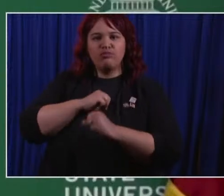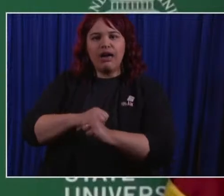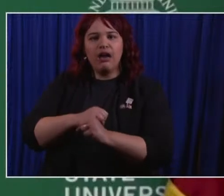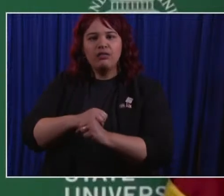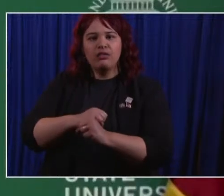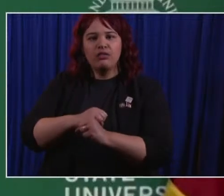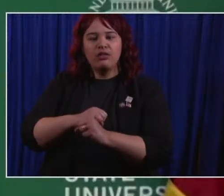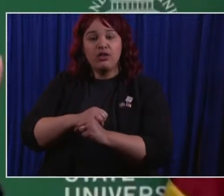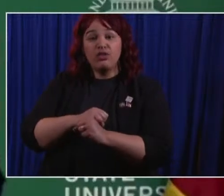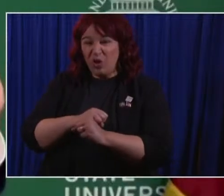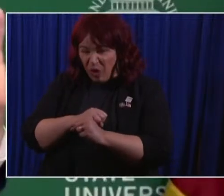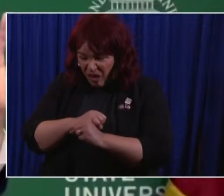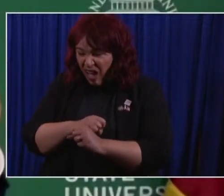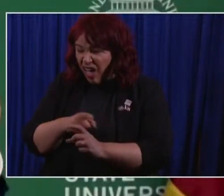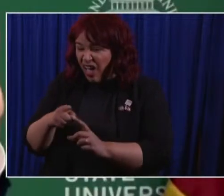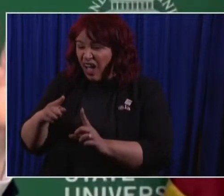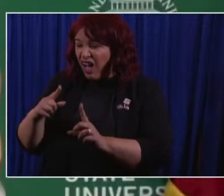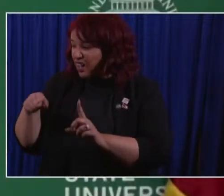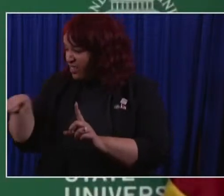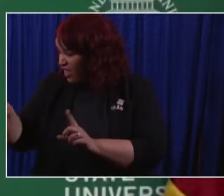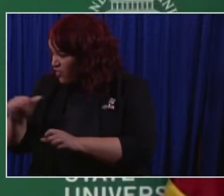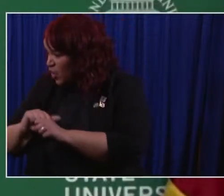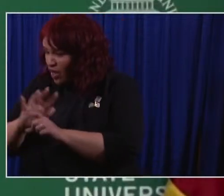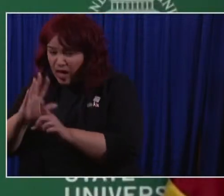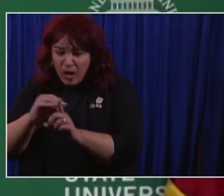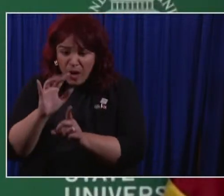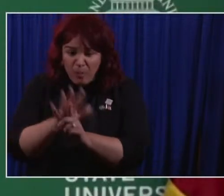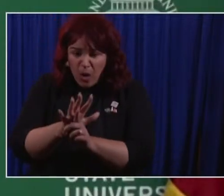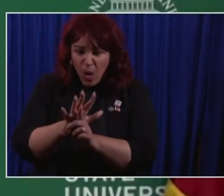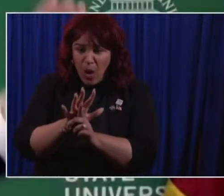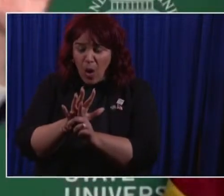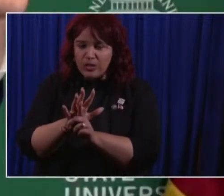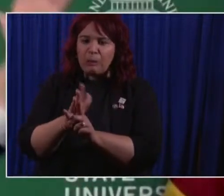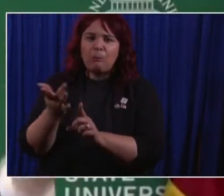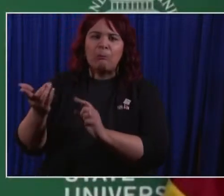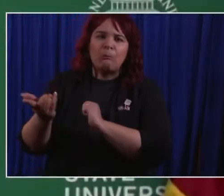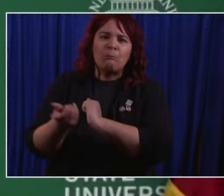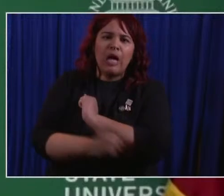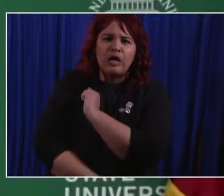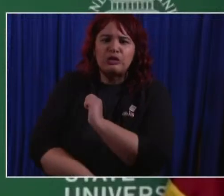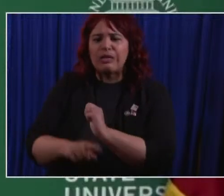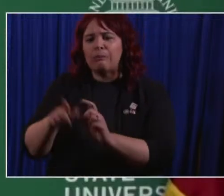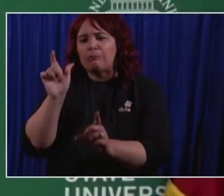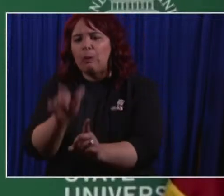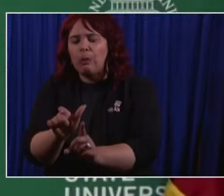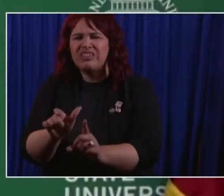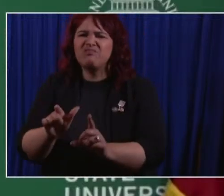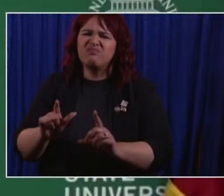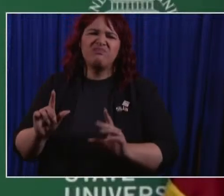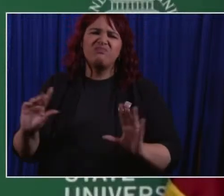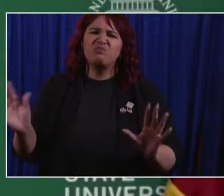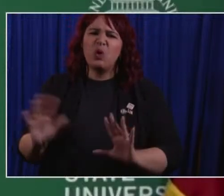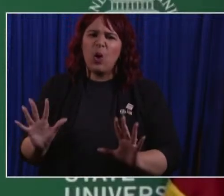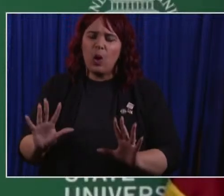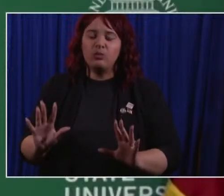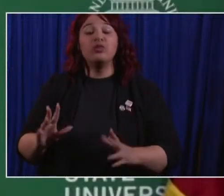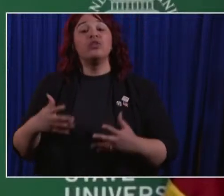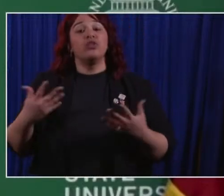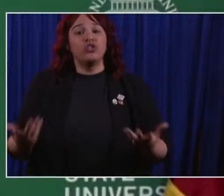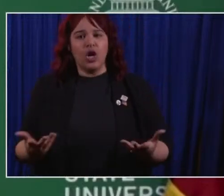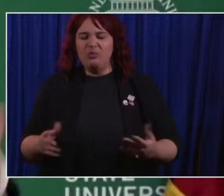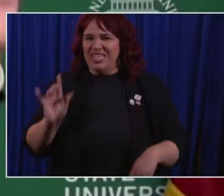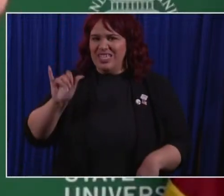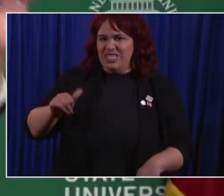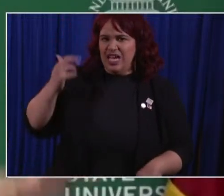says, you know, if I was doing it, I guess I'd list on one side, I do this in my own life, I do it